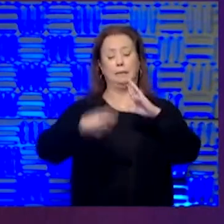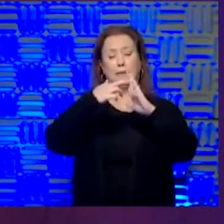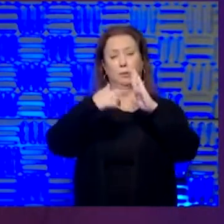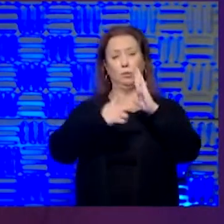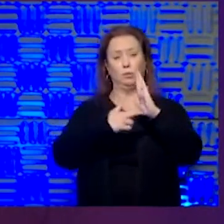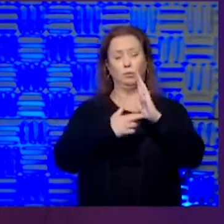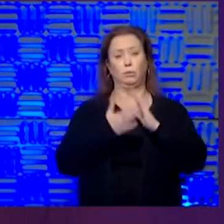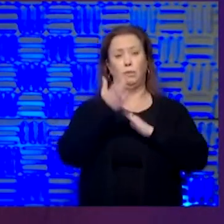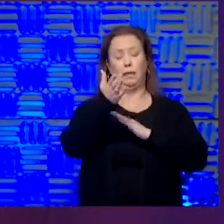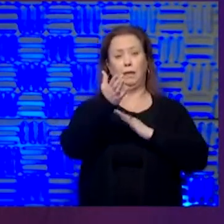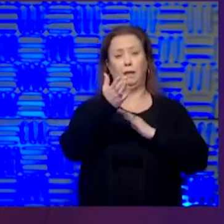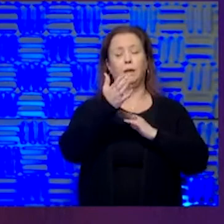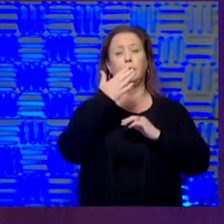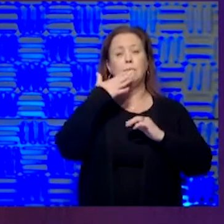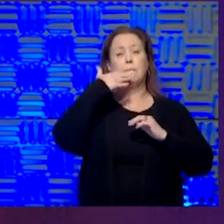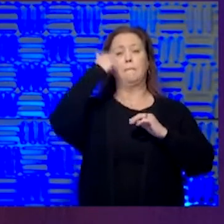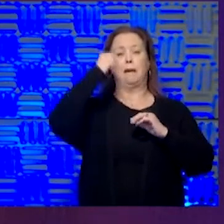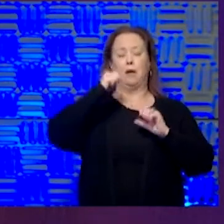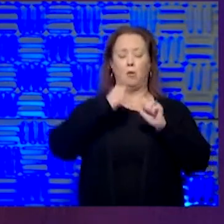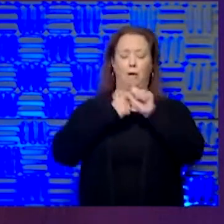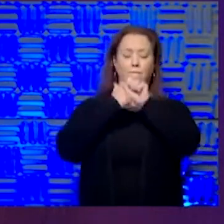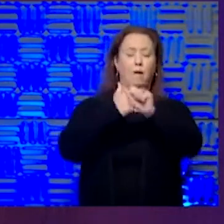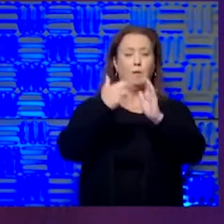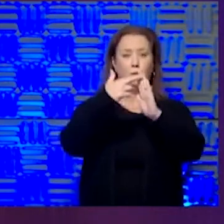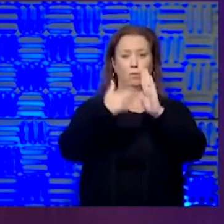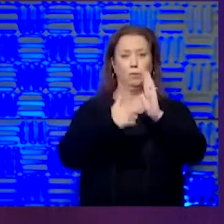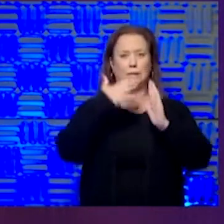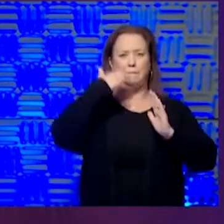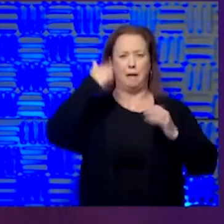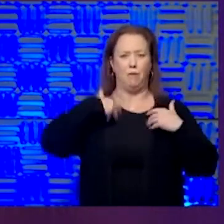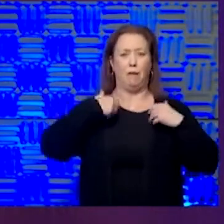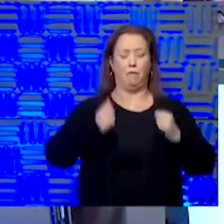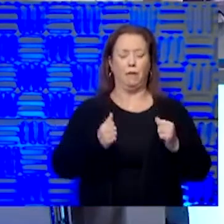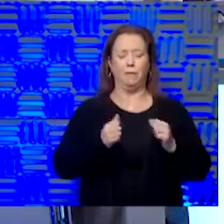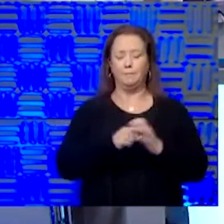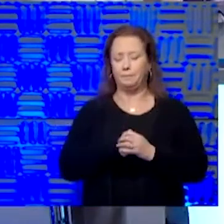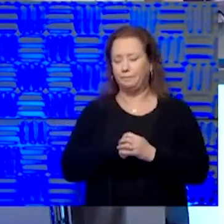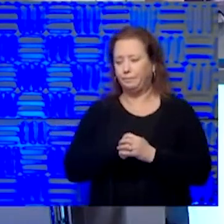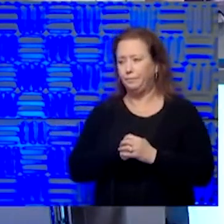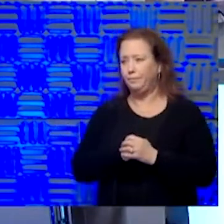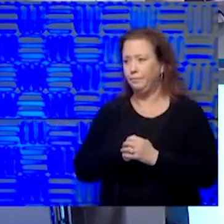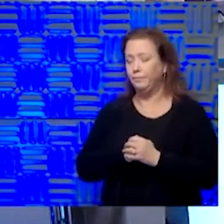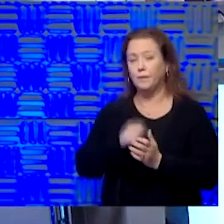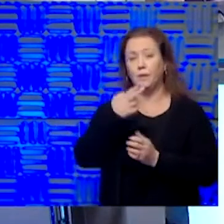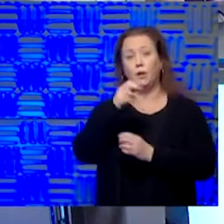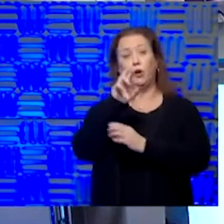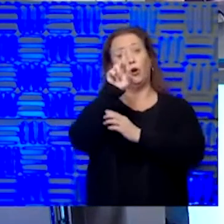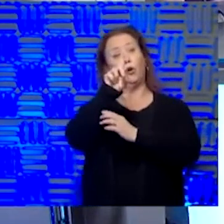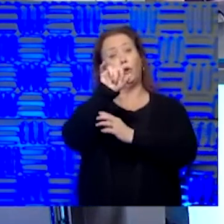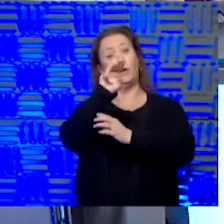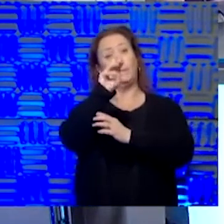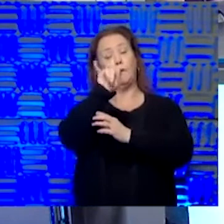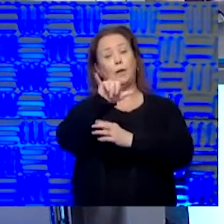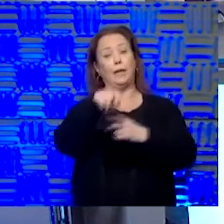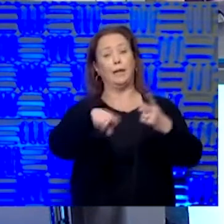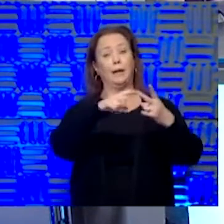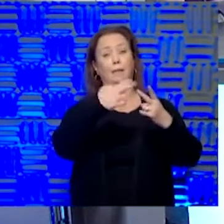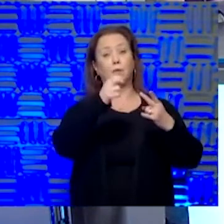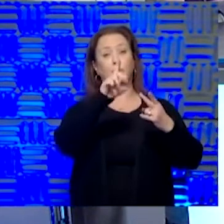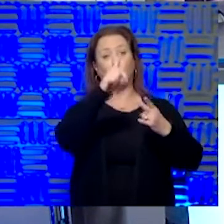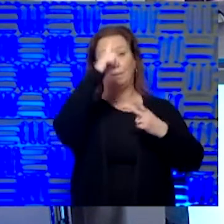be there. The better we stick to them, the healthier everybody's going to be. There's herd immunity and there's herd